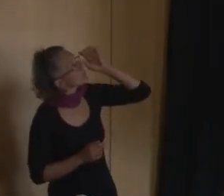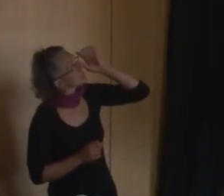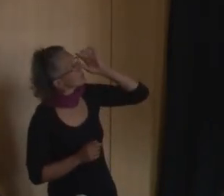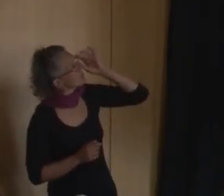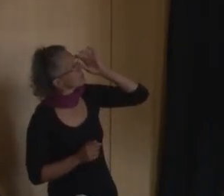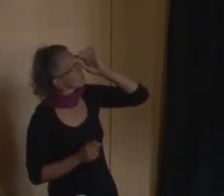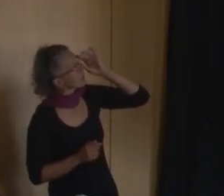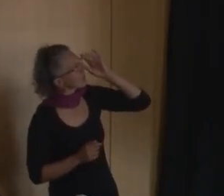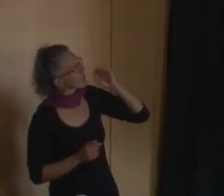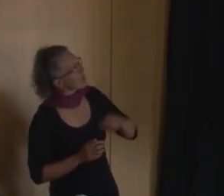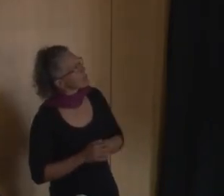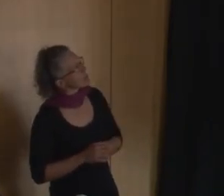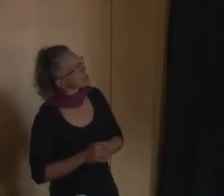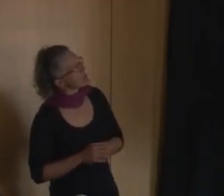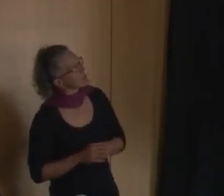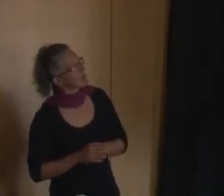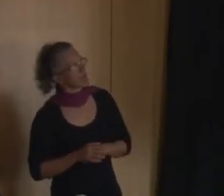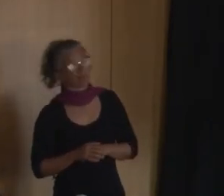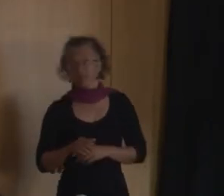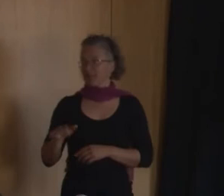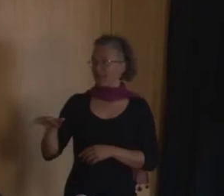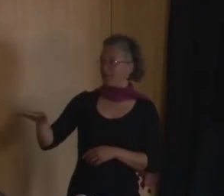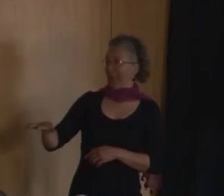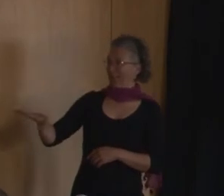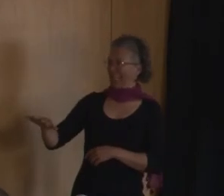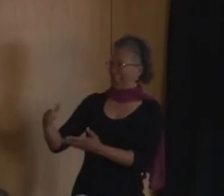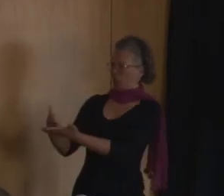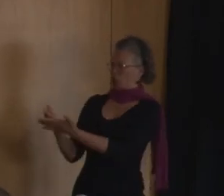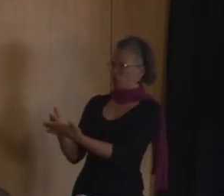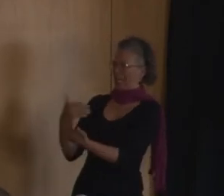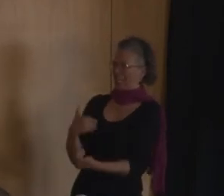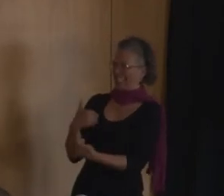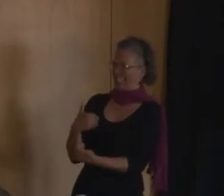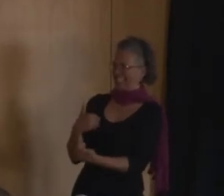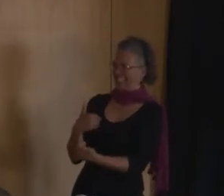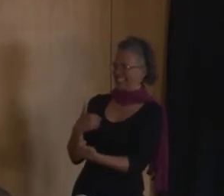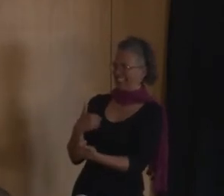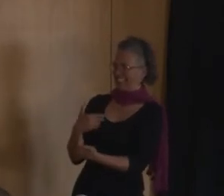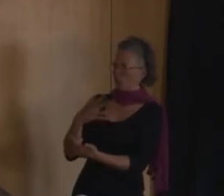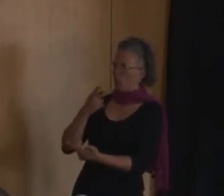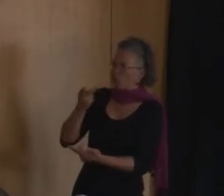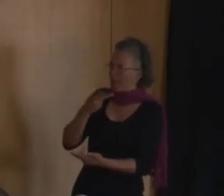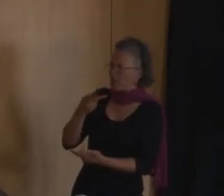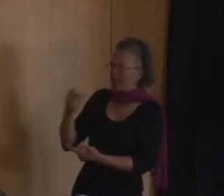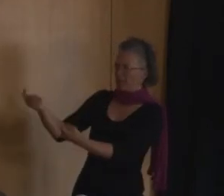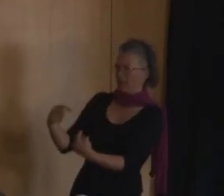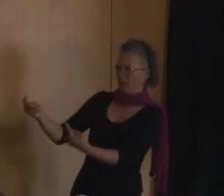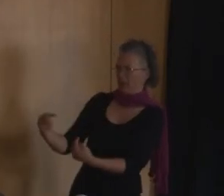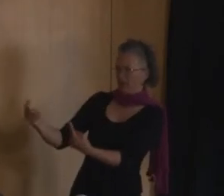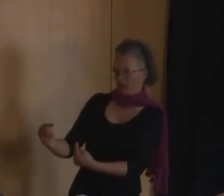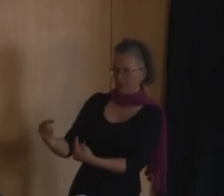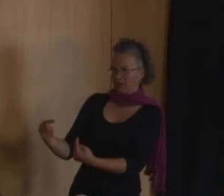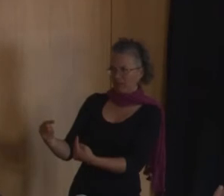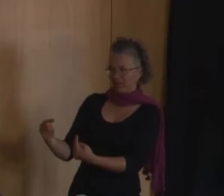culture segments. And they're also really, really important repeat visitors, and we are wanting to increase local repeat visitation. And